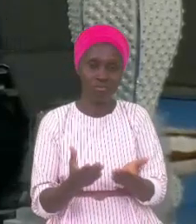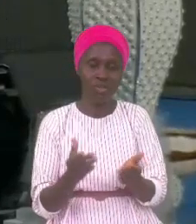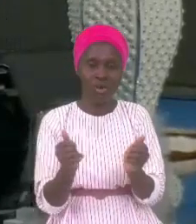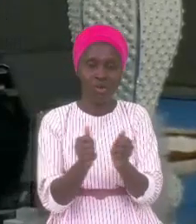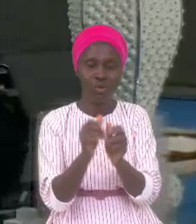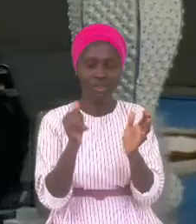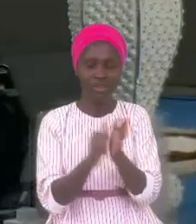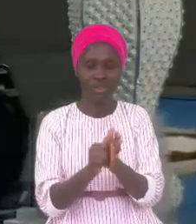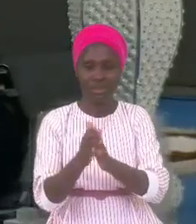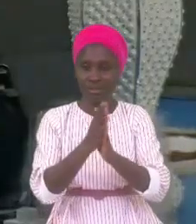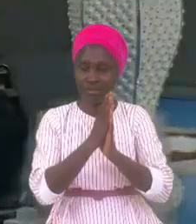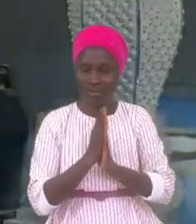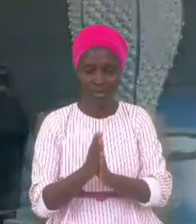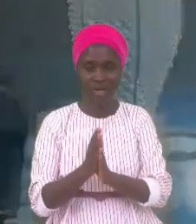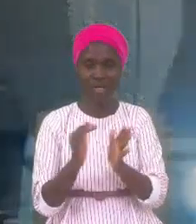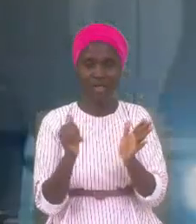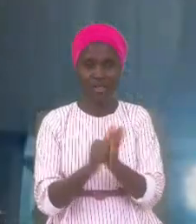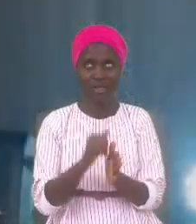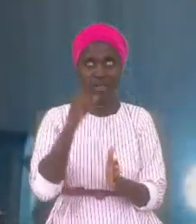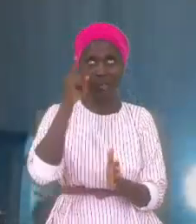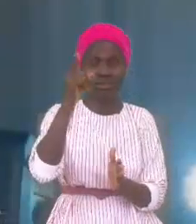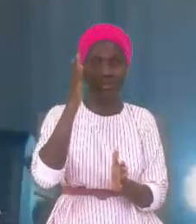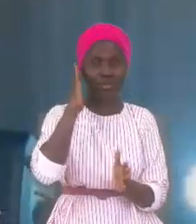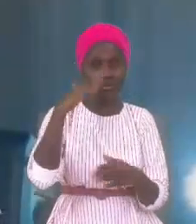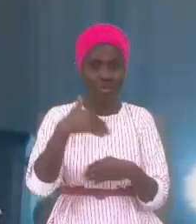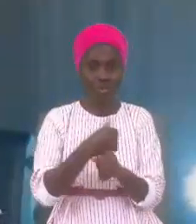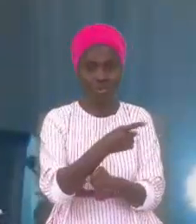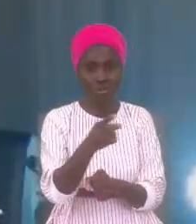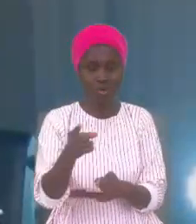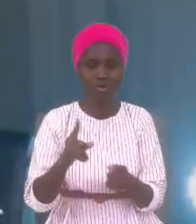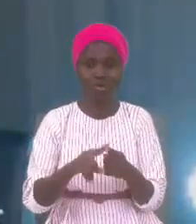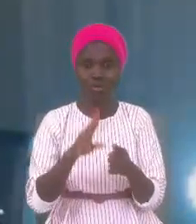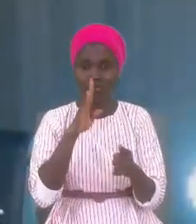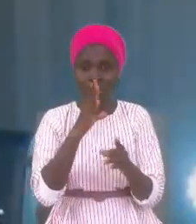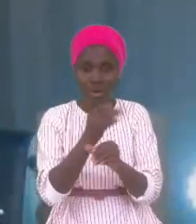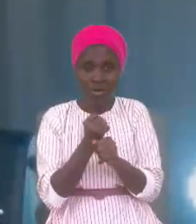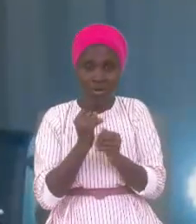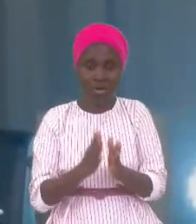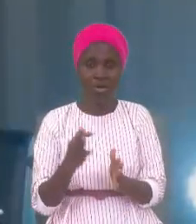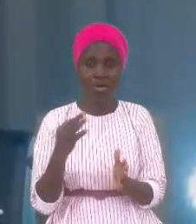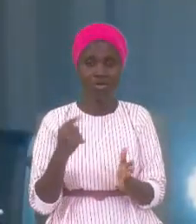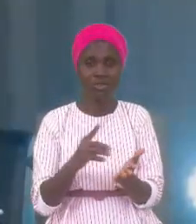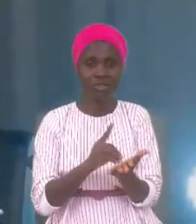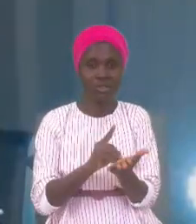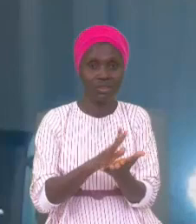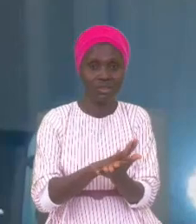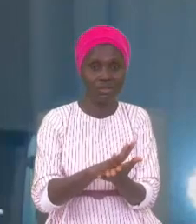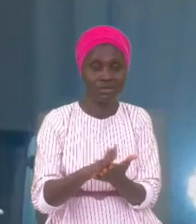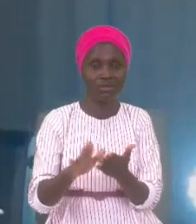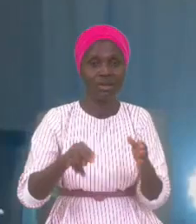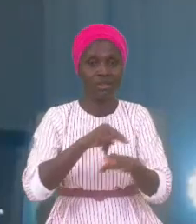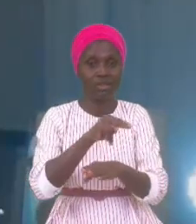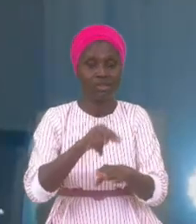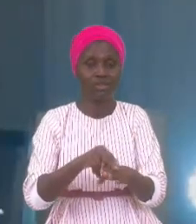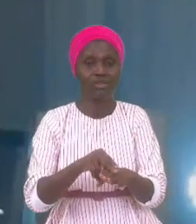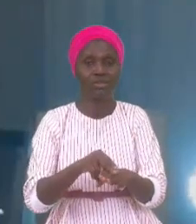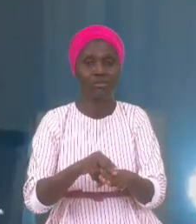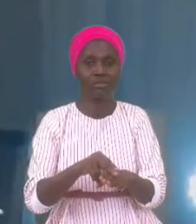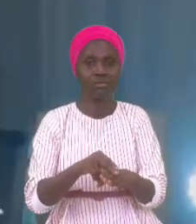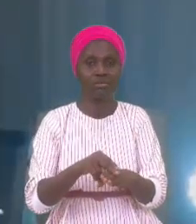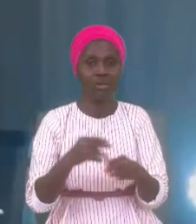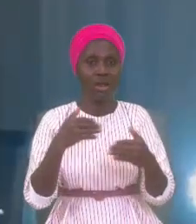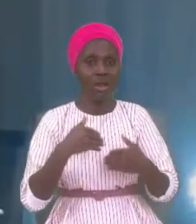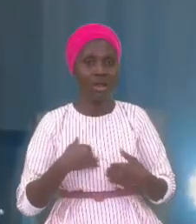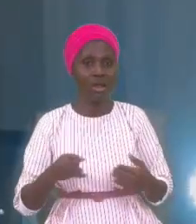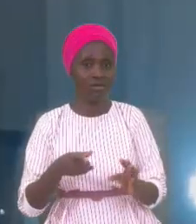that he will make you a partaker of the divine nature, having escaped the